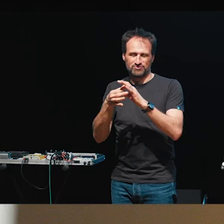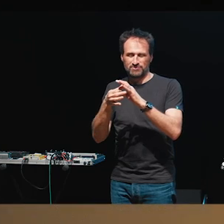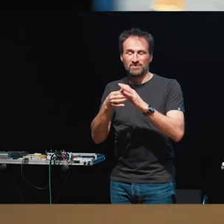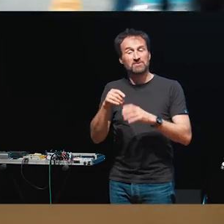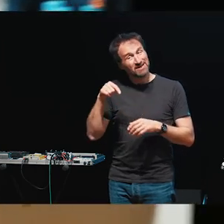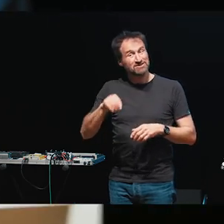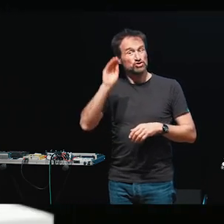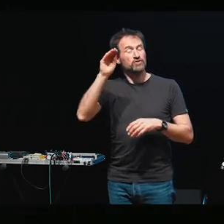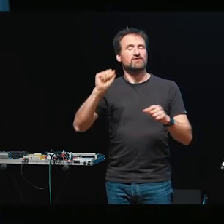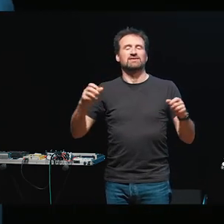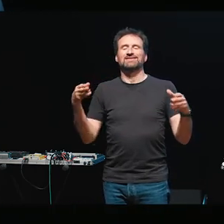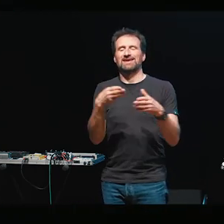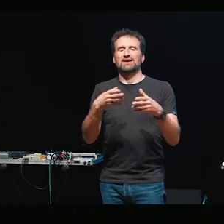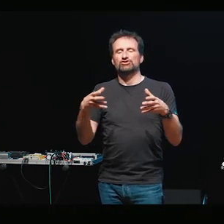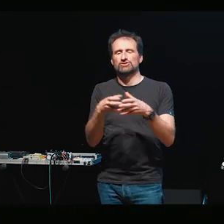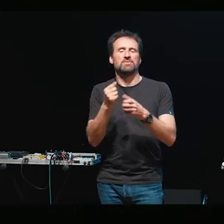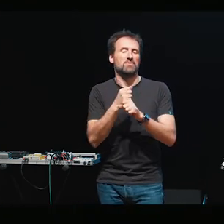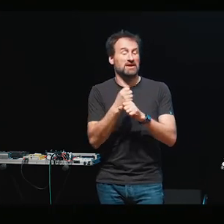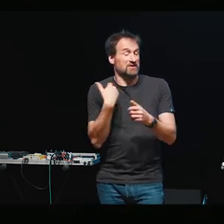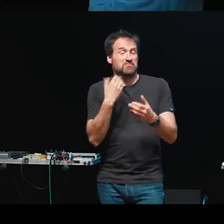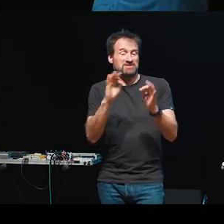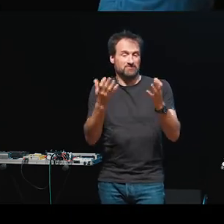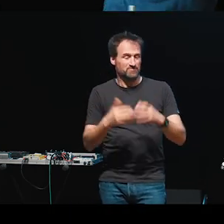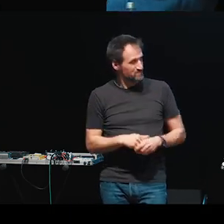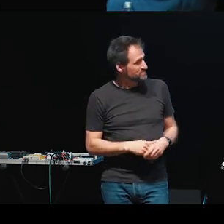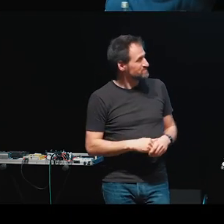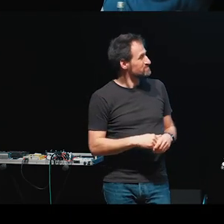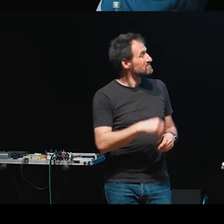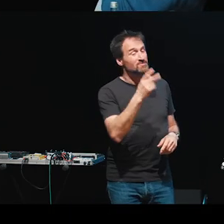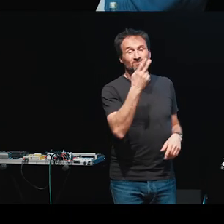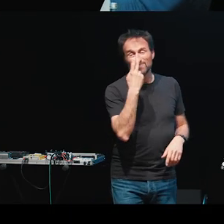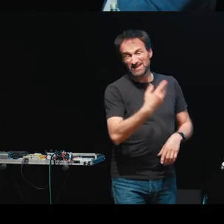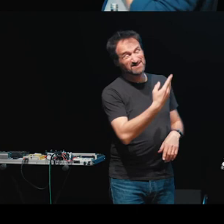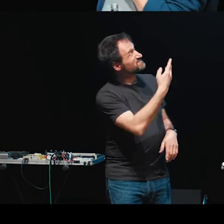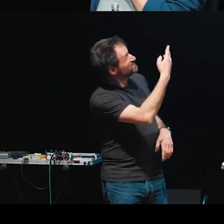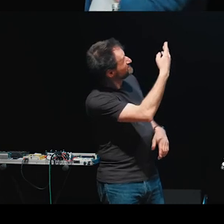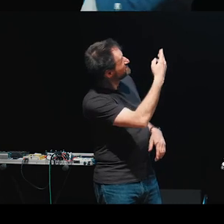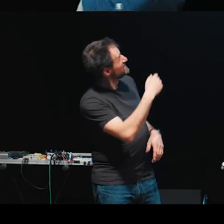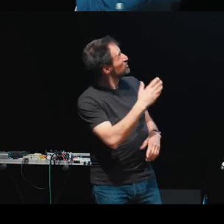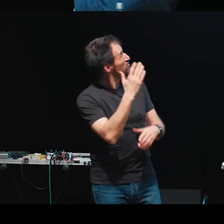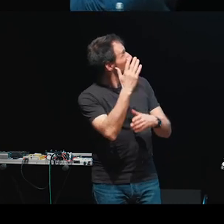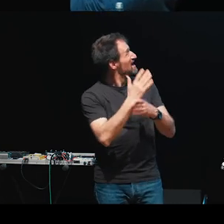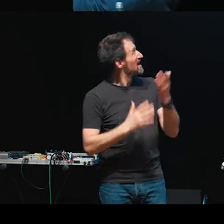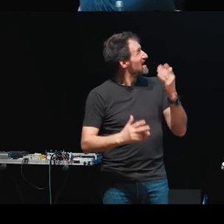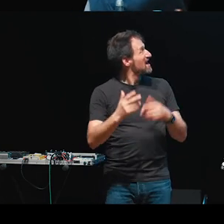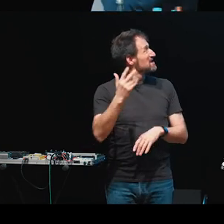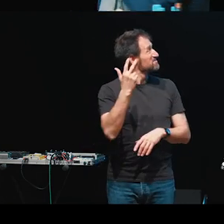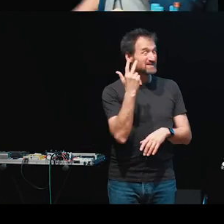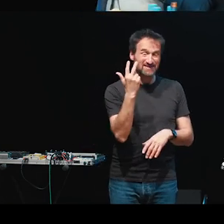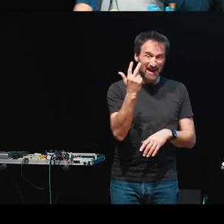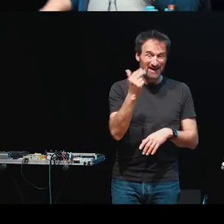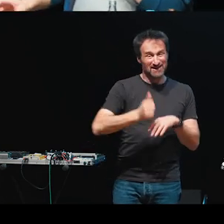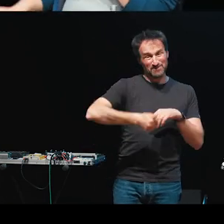So besides going really deep into technology and all that, as you see, at 2:30, we actually had in the first